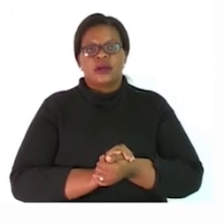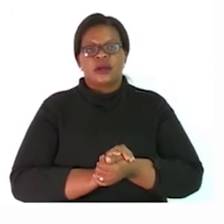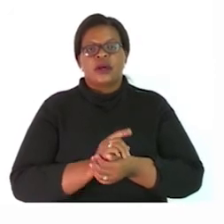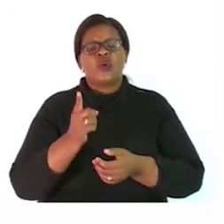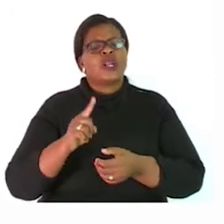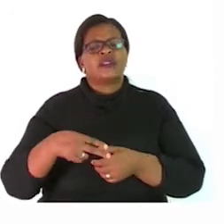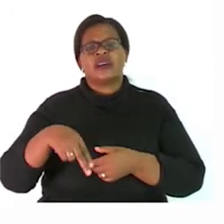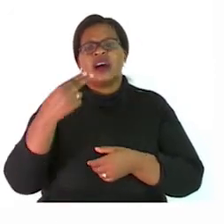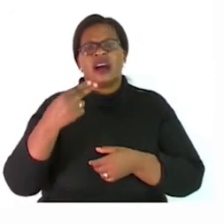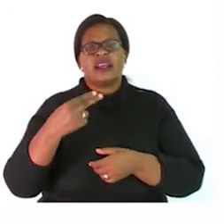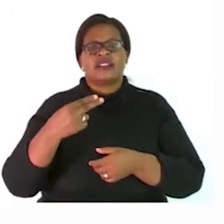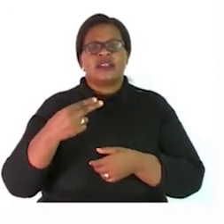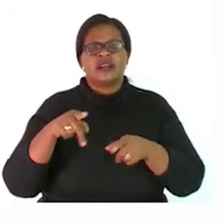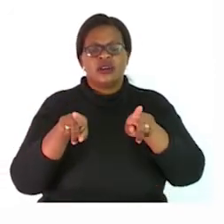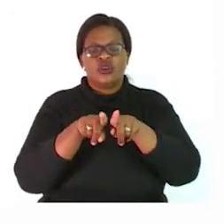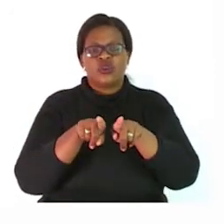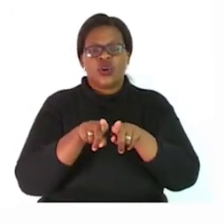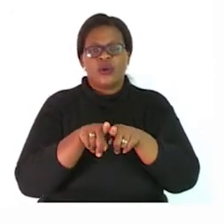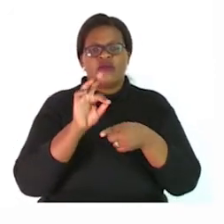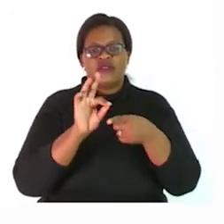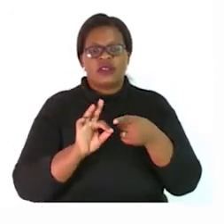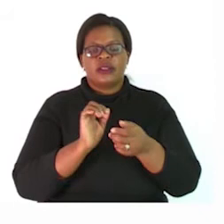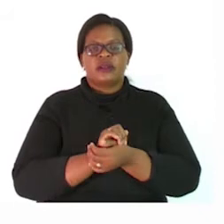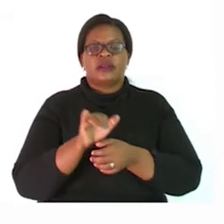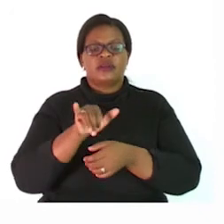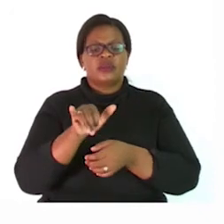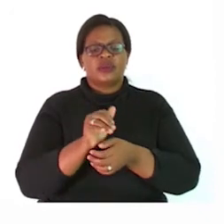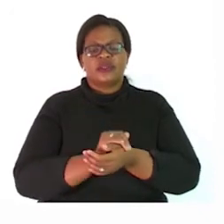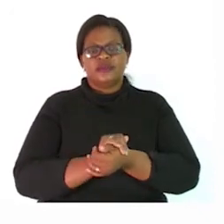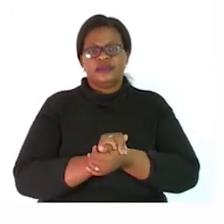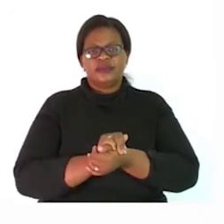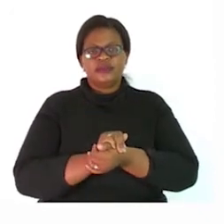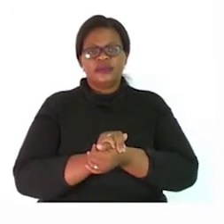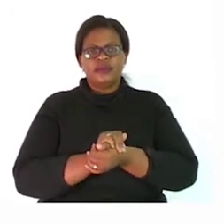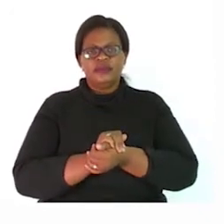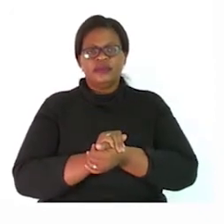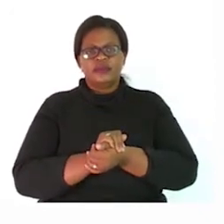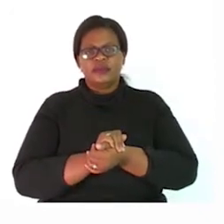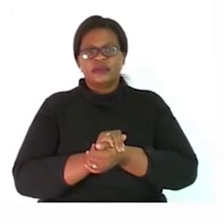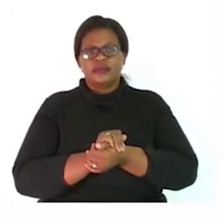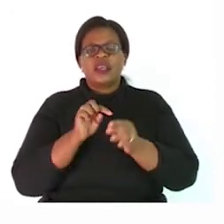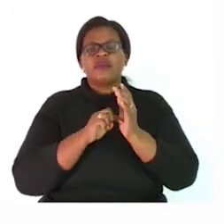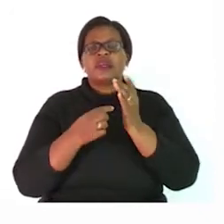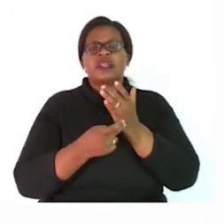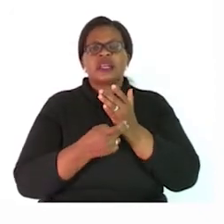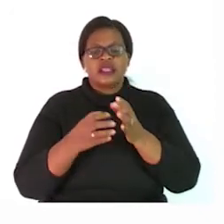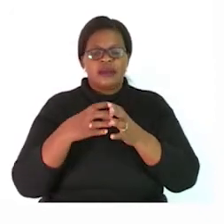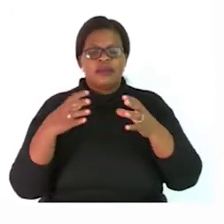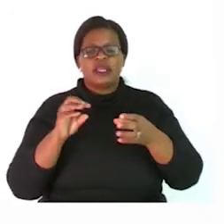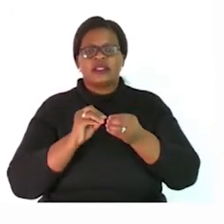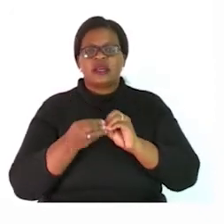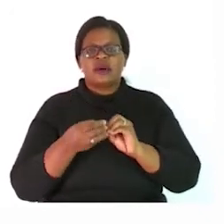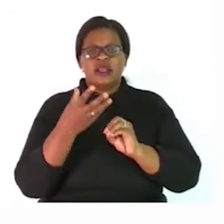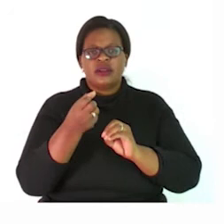the highest common fraction then? The highest common factor, meaning the biggest number that we